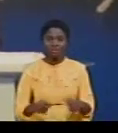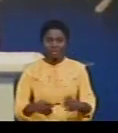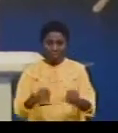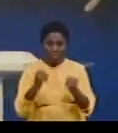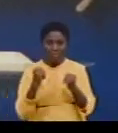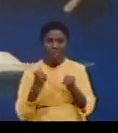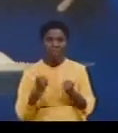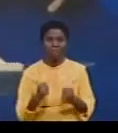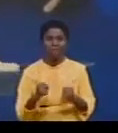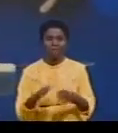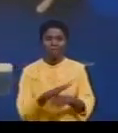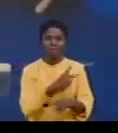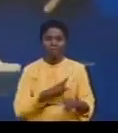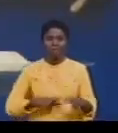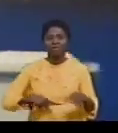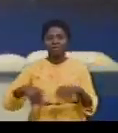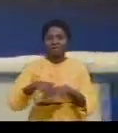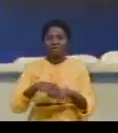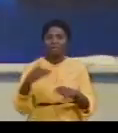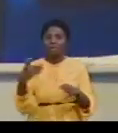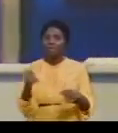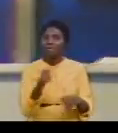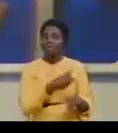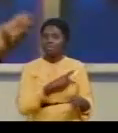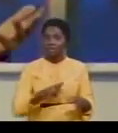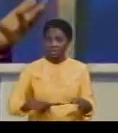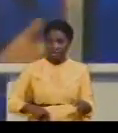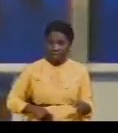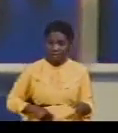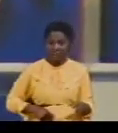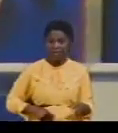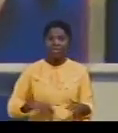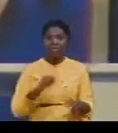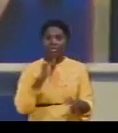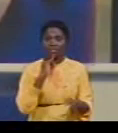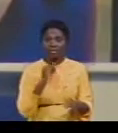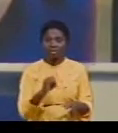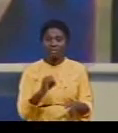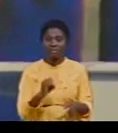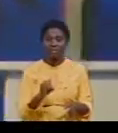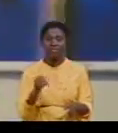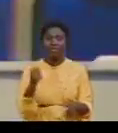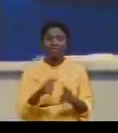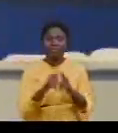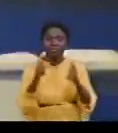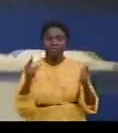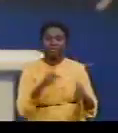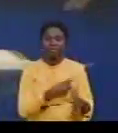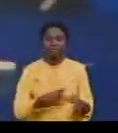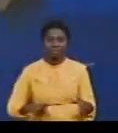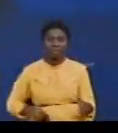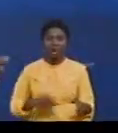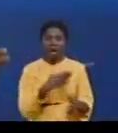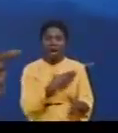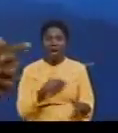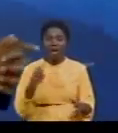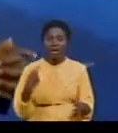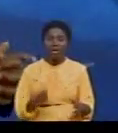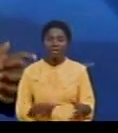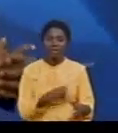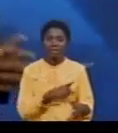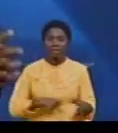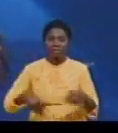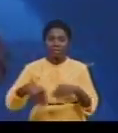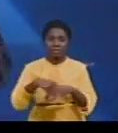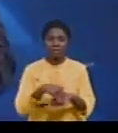kingdom. The king is an unfailing king. And a kingdom is a